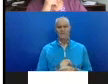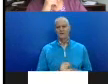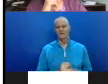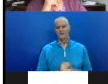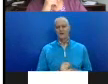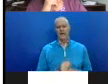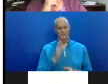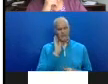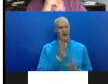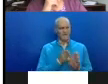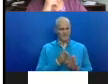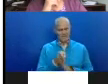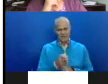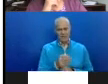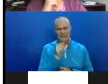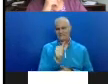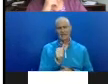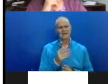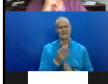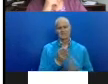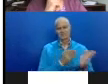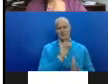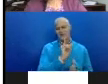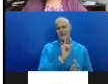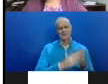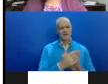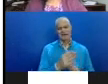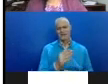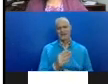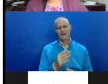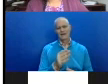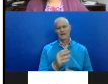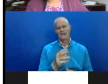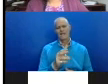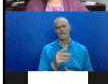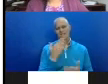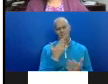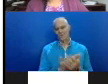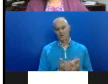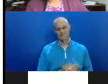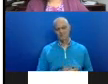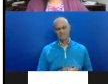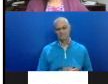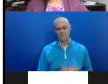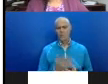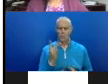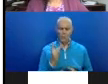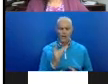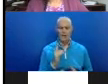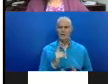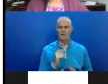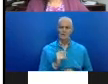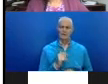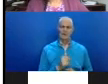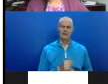our field has not served that community well at all. And I think part of what's happened is because we've created it and we